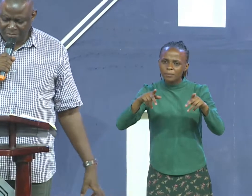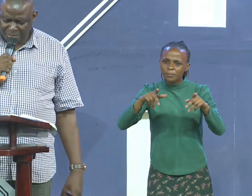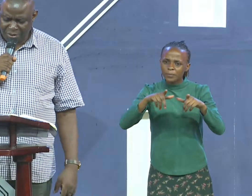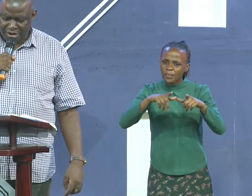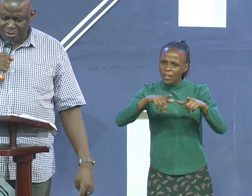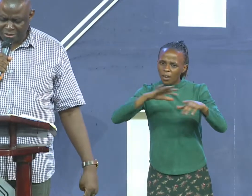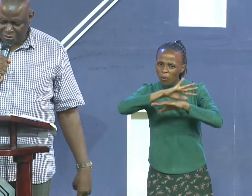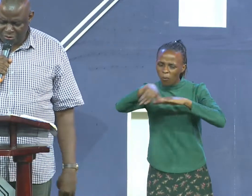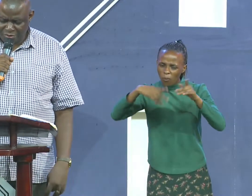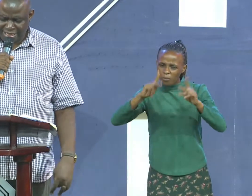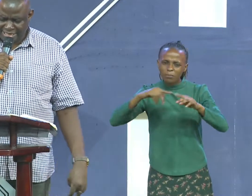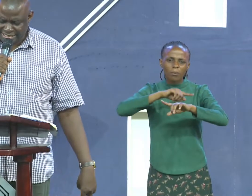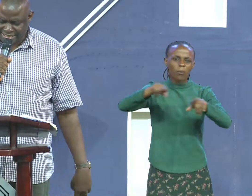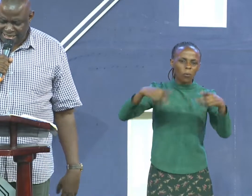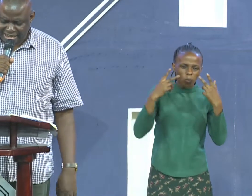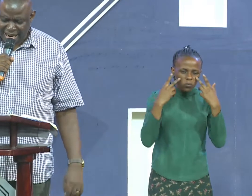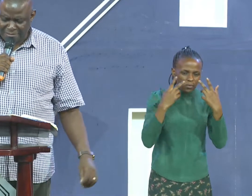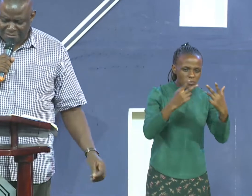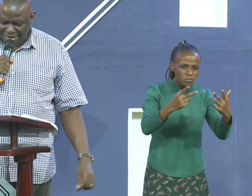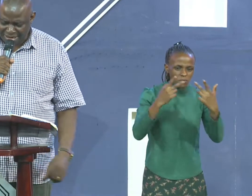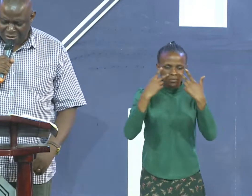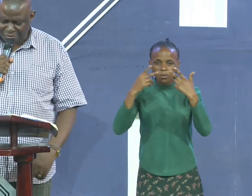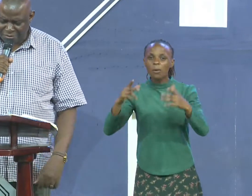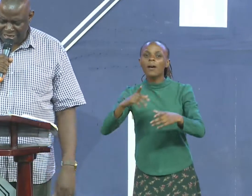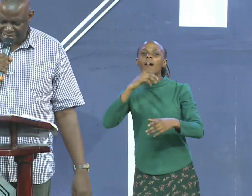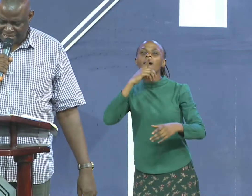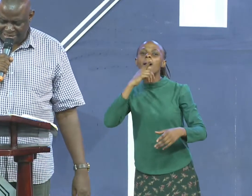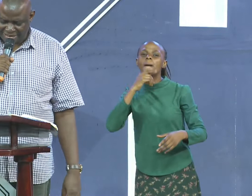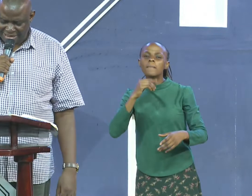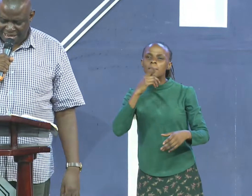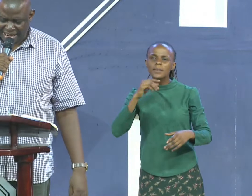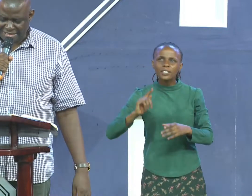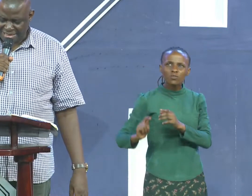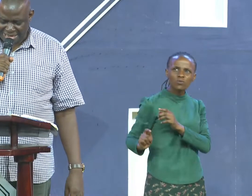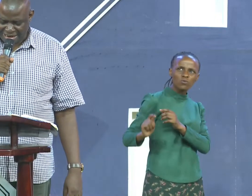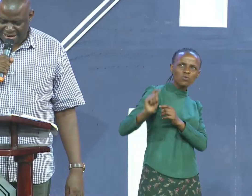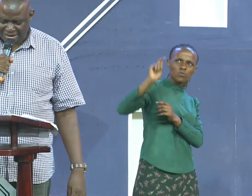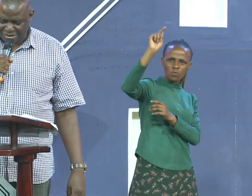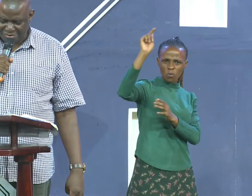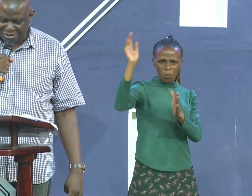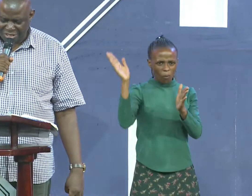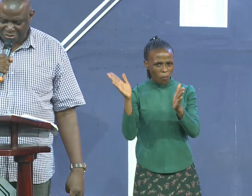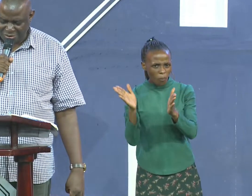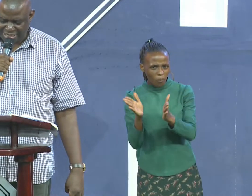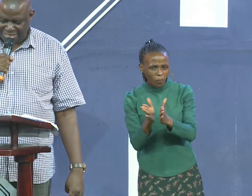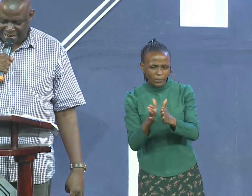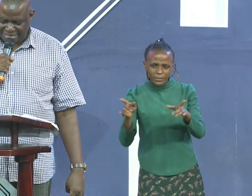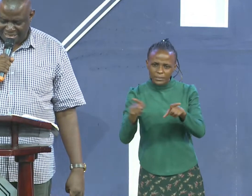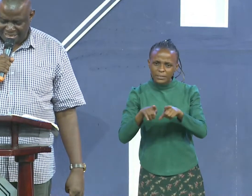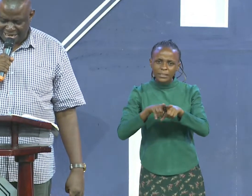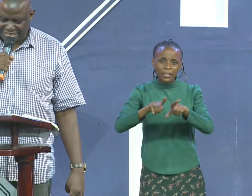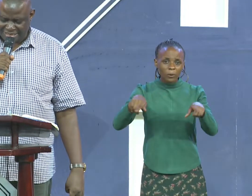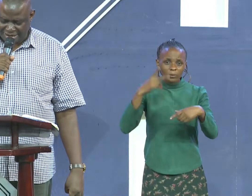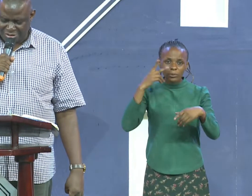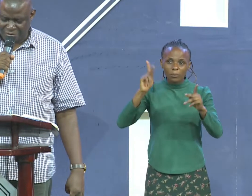all the people that we saw in it are men of great stature. And there we saw the